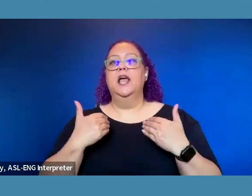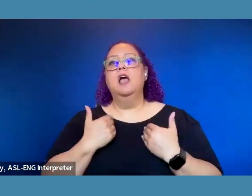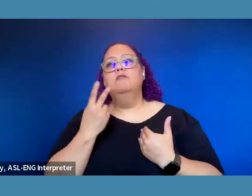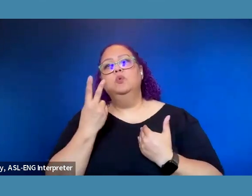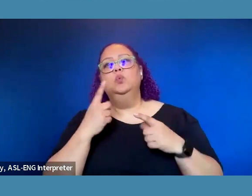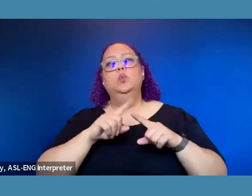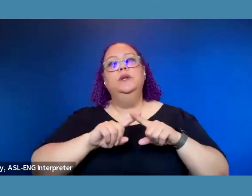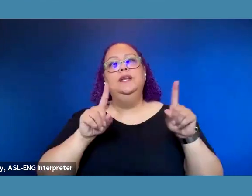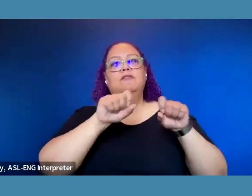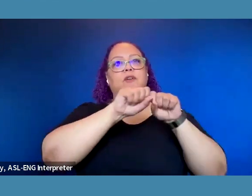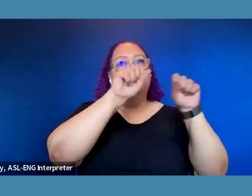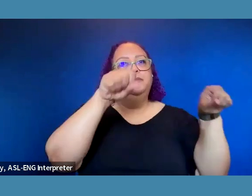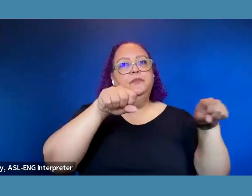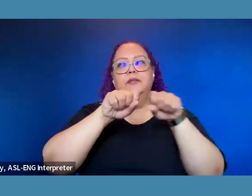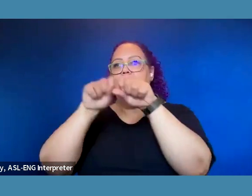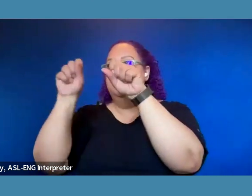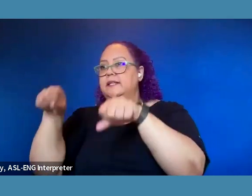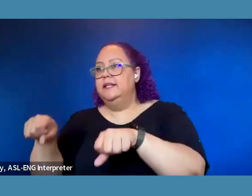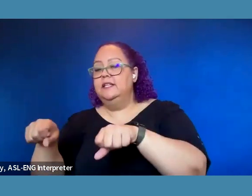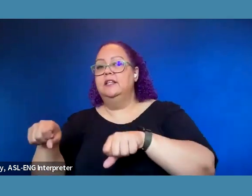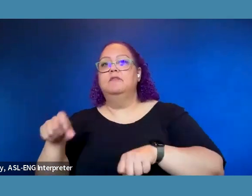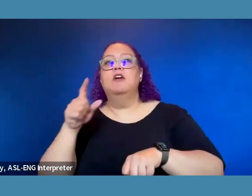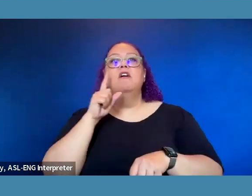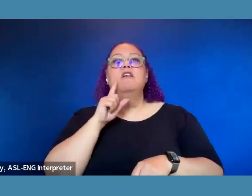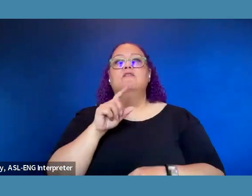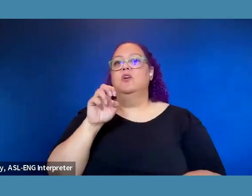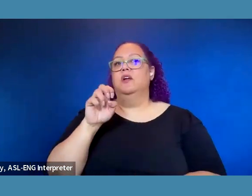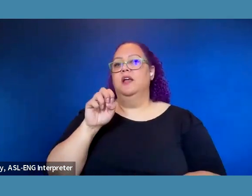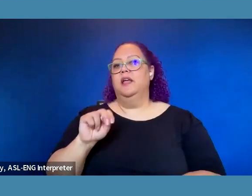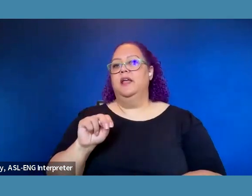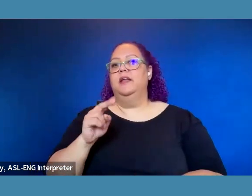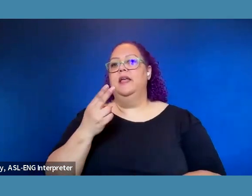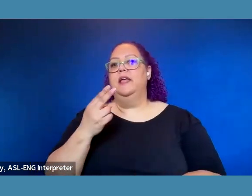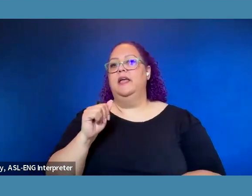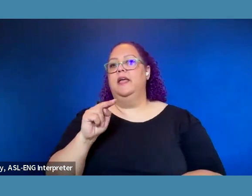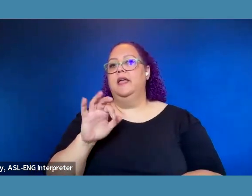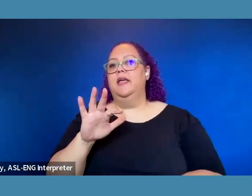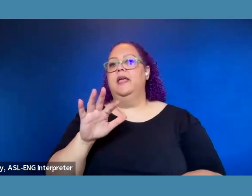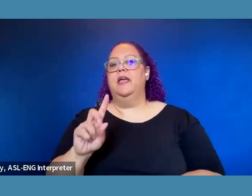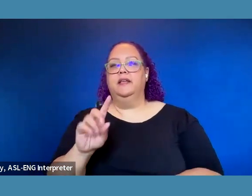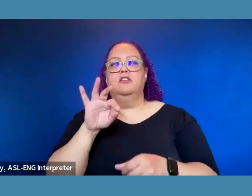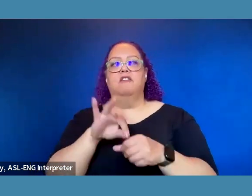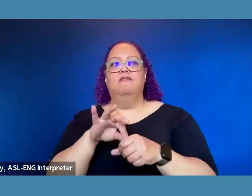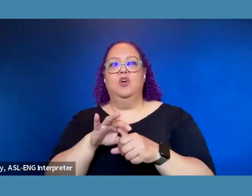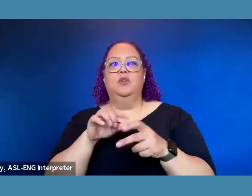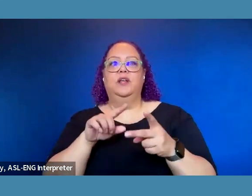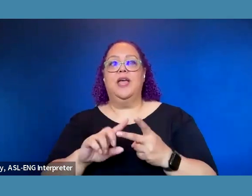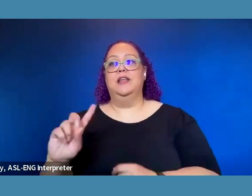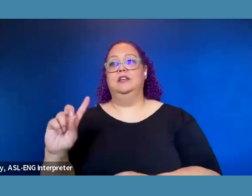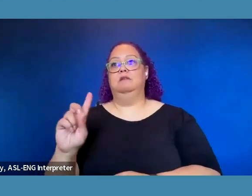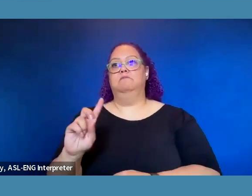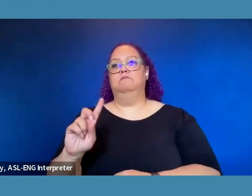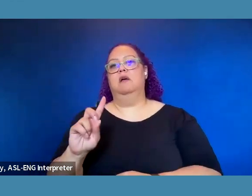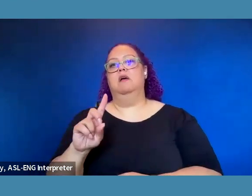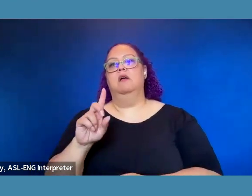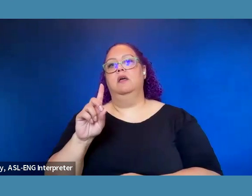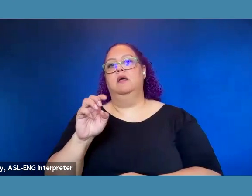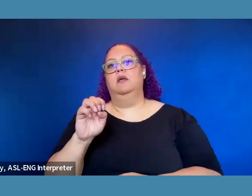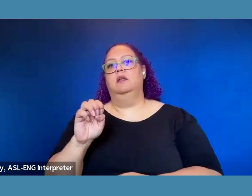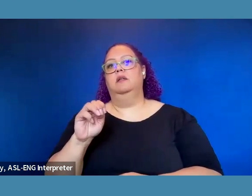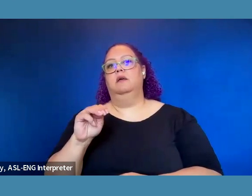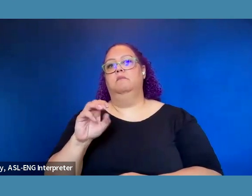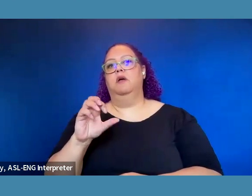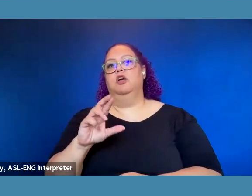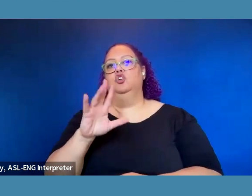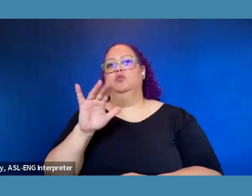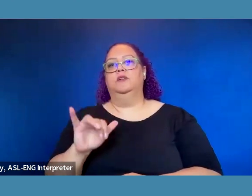systems, and through enhanced voting and democracy live, they are generally the same. They are two different companies, sort of